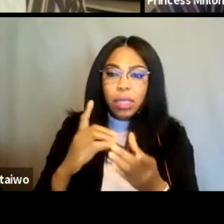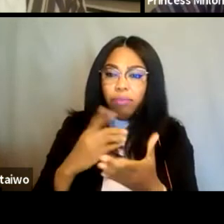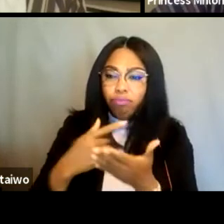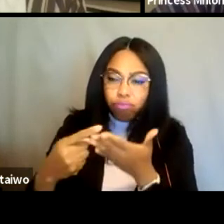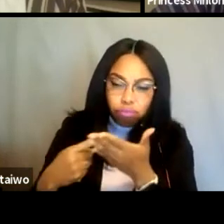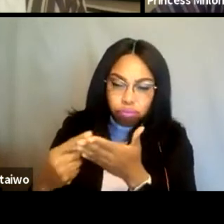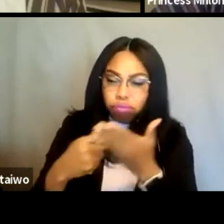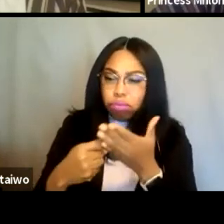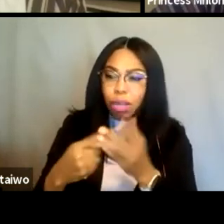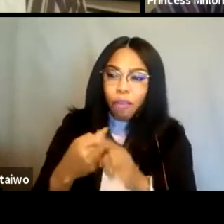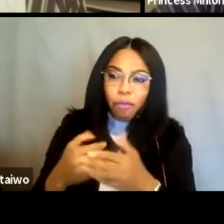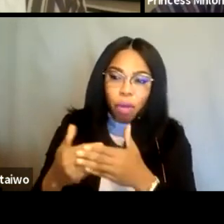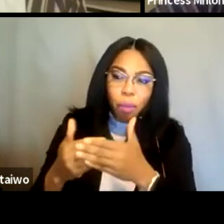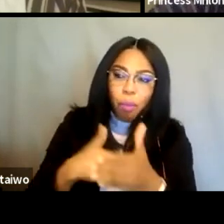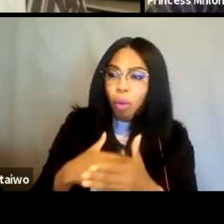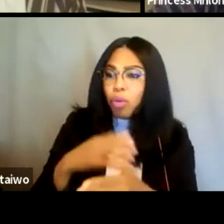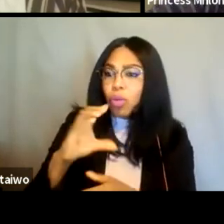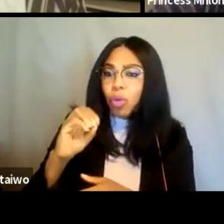post-colonial